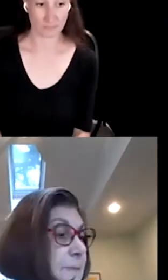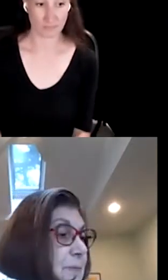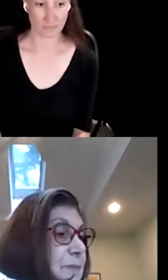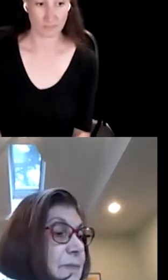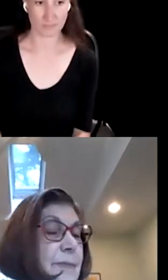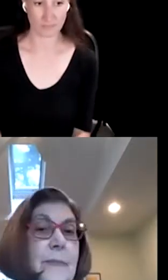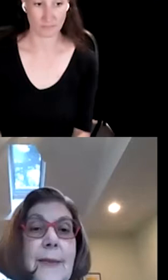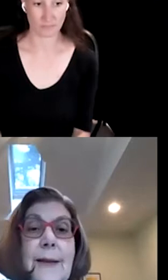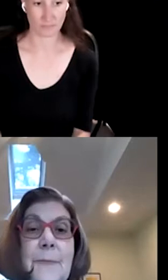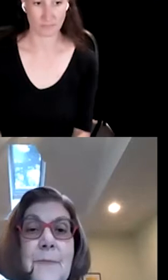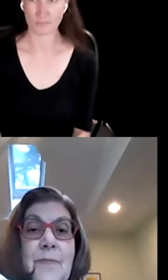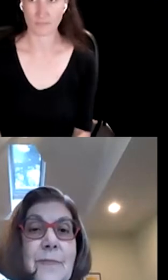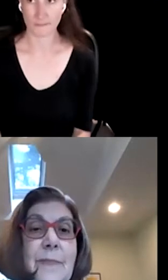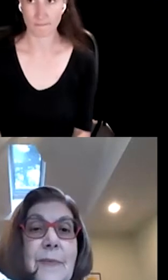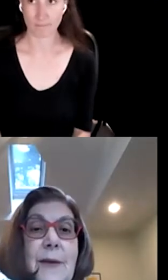Okay.